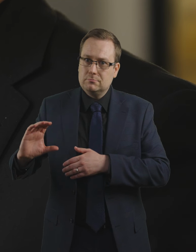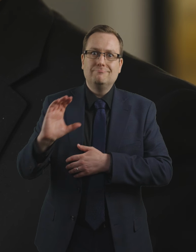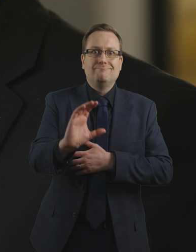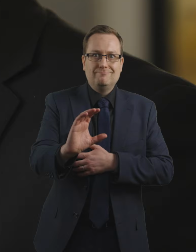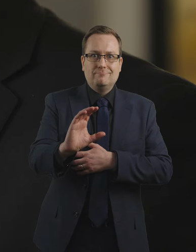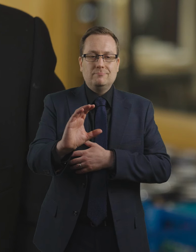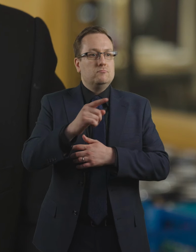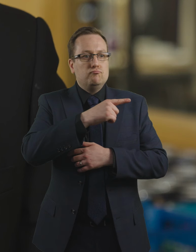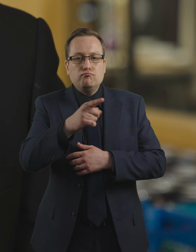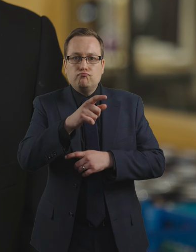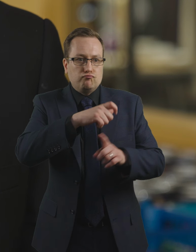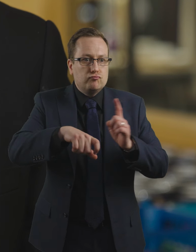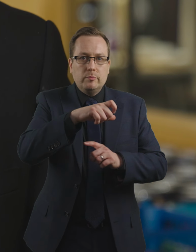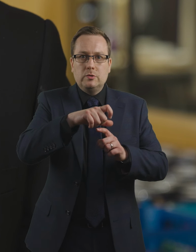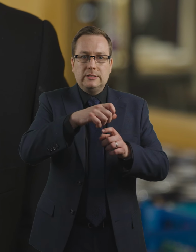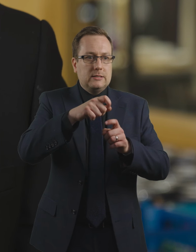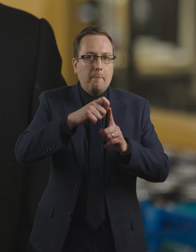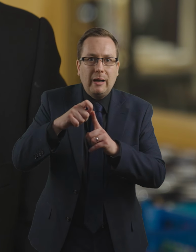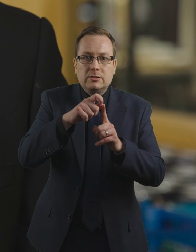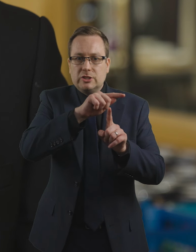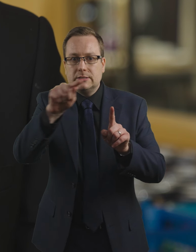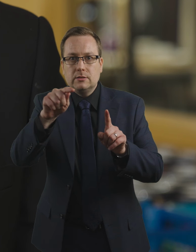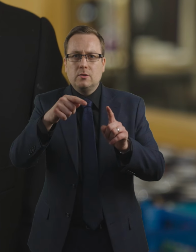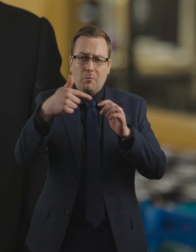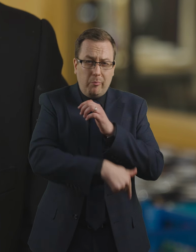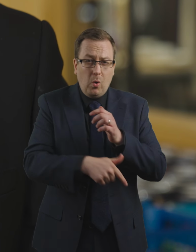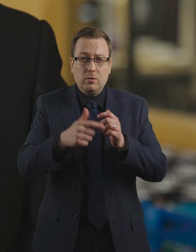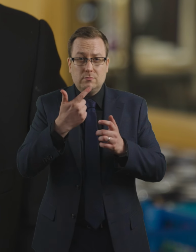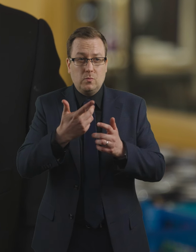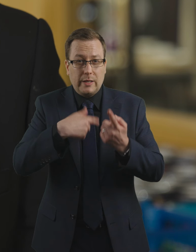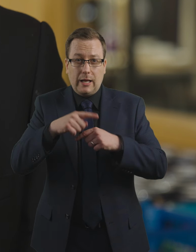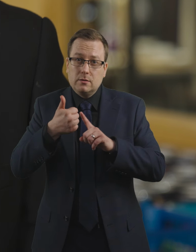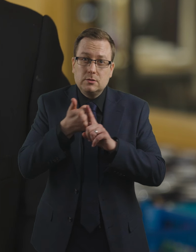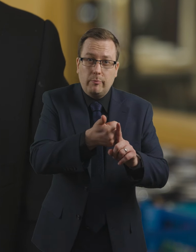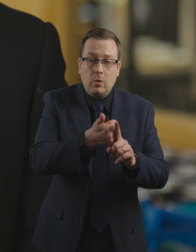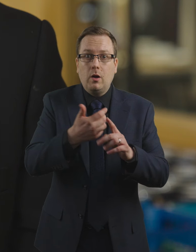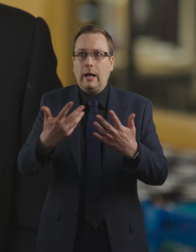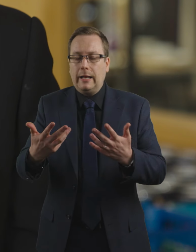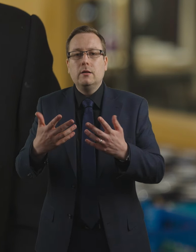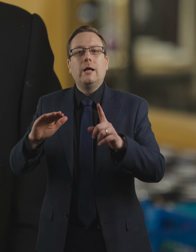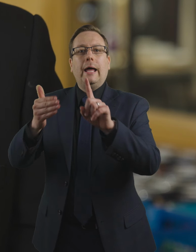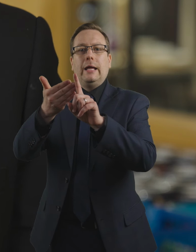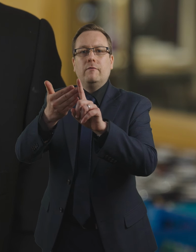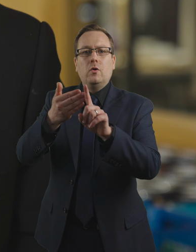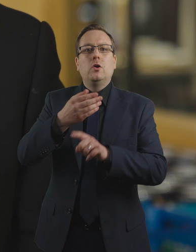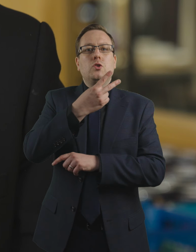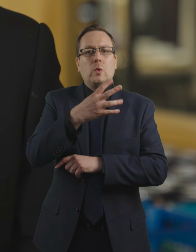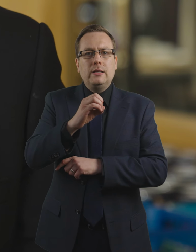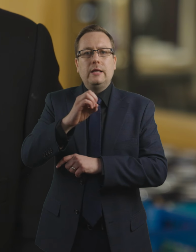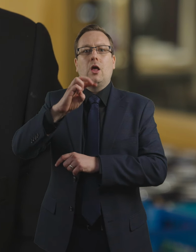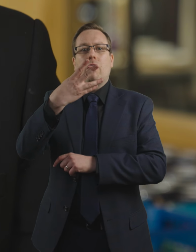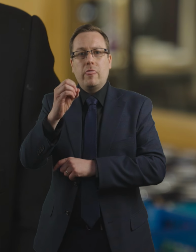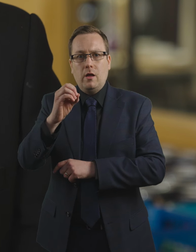this country, to help us to become net carbon zero by 2030, and most of the money to be used in